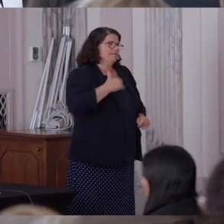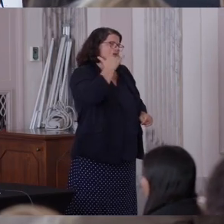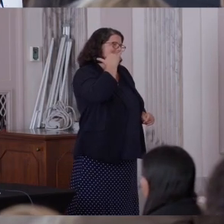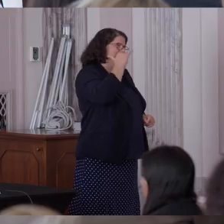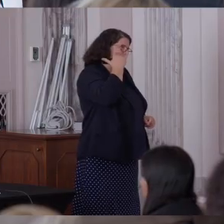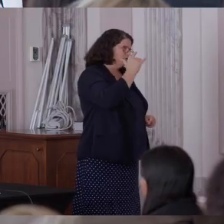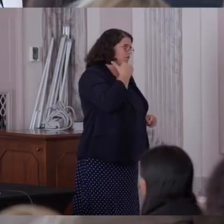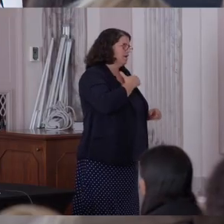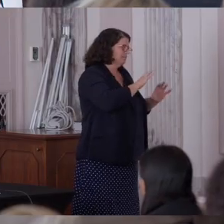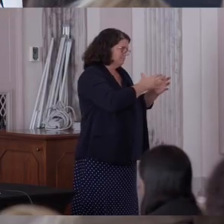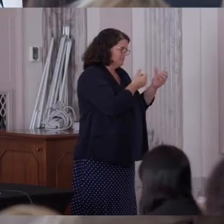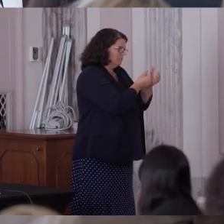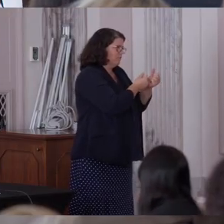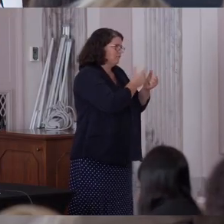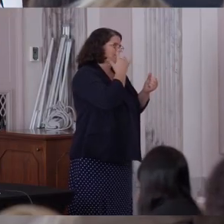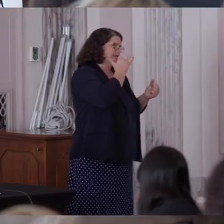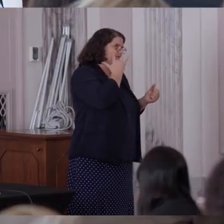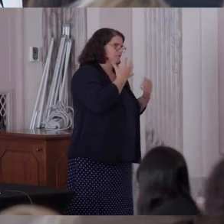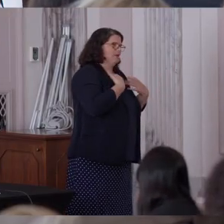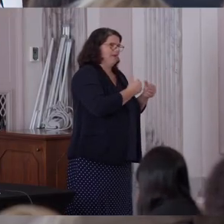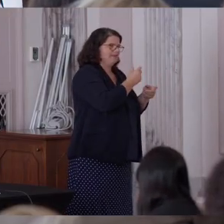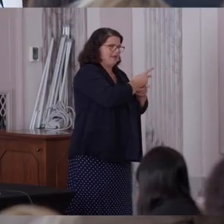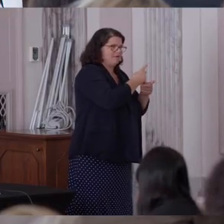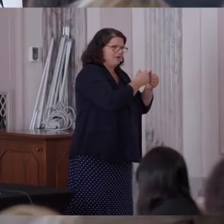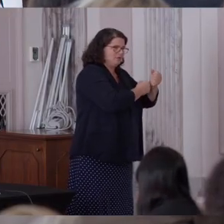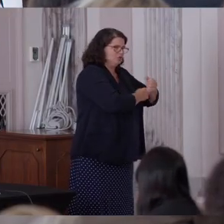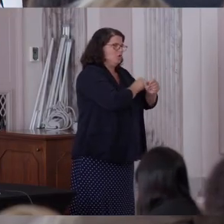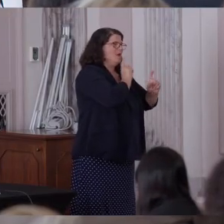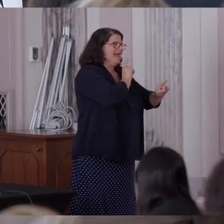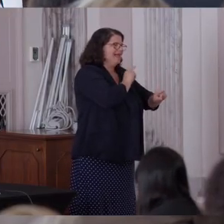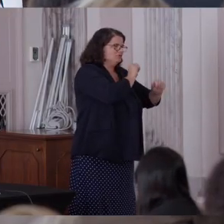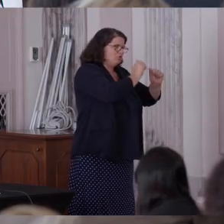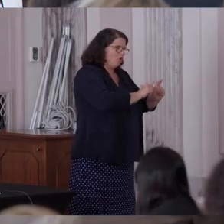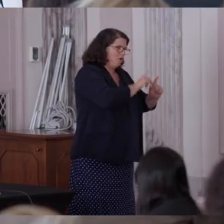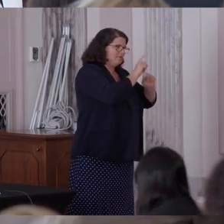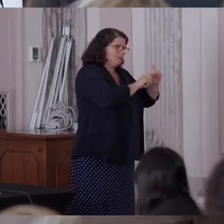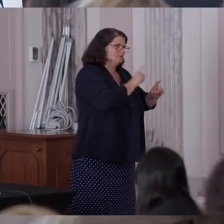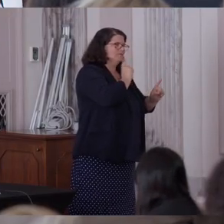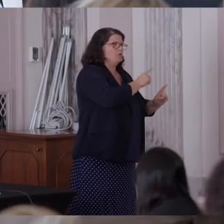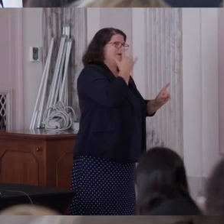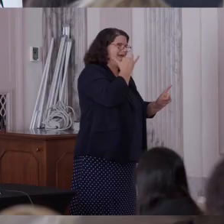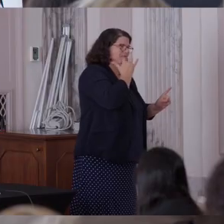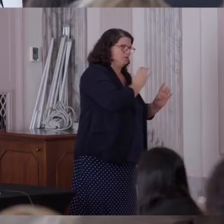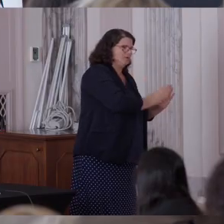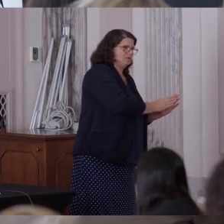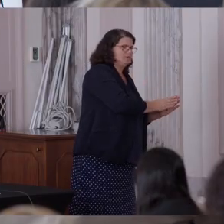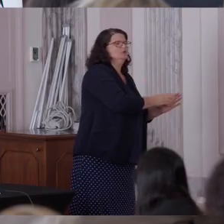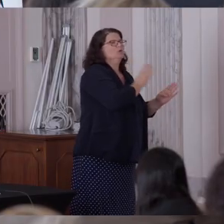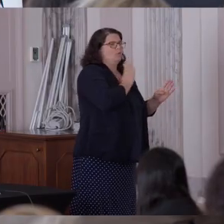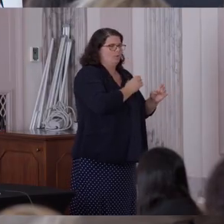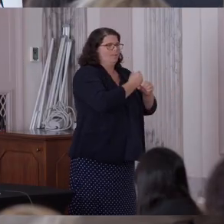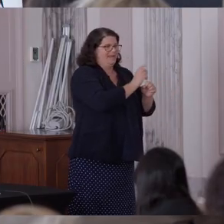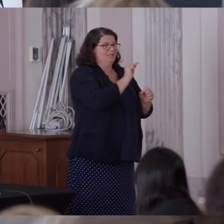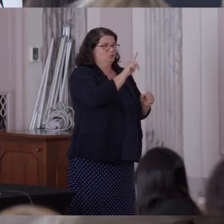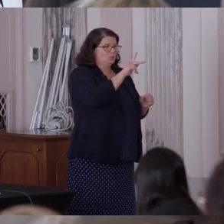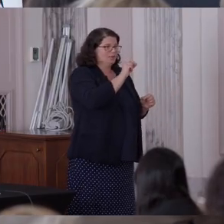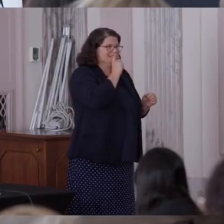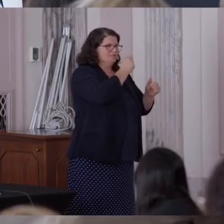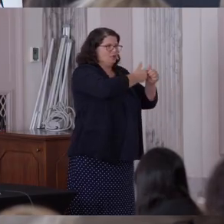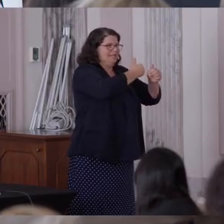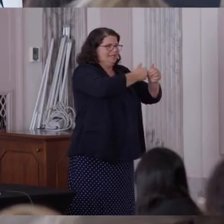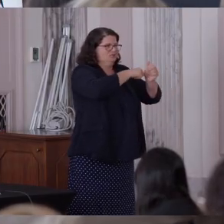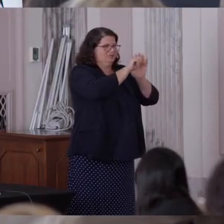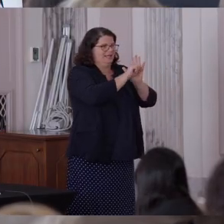and support from the California Healthcare Foundation to answer all of those questions for California. We're likely to do some work on this in New York. But there are